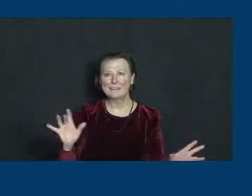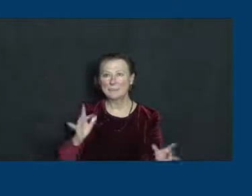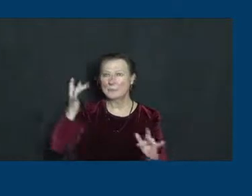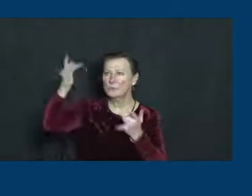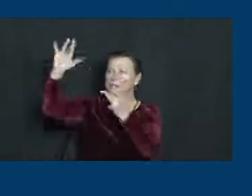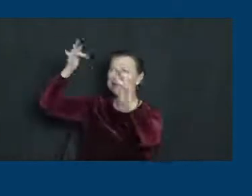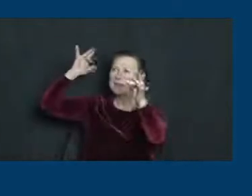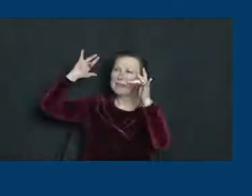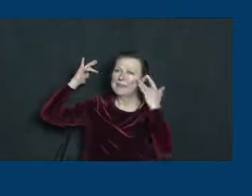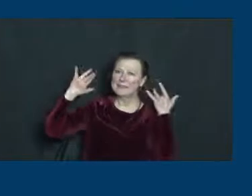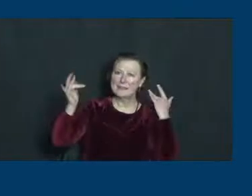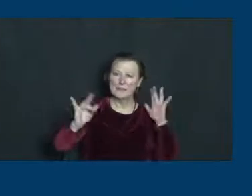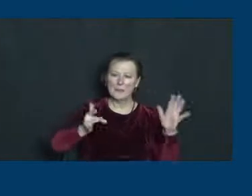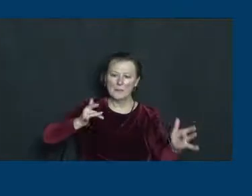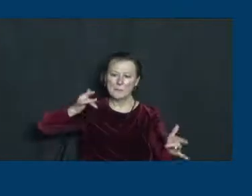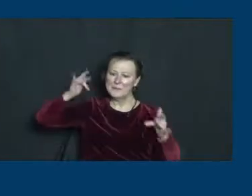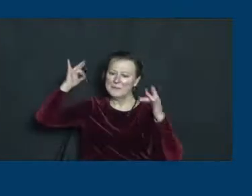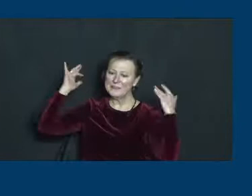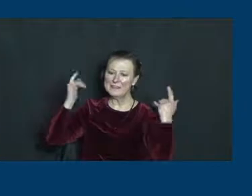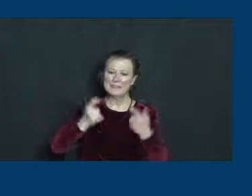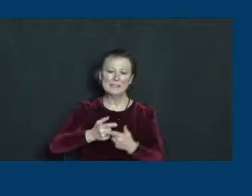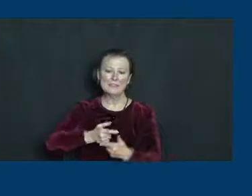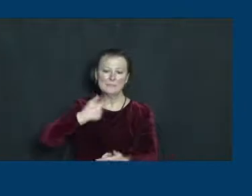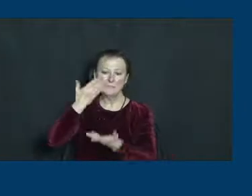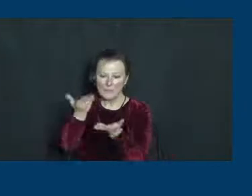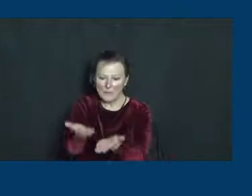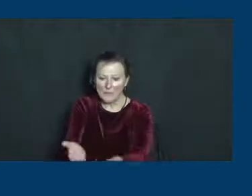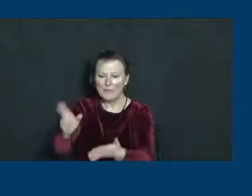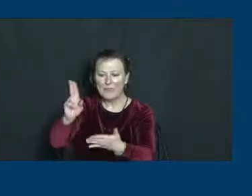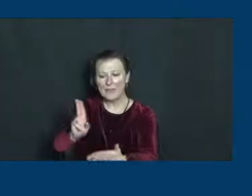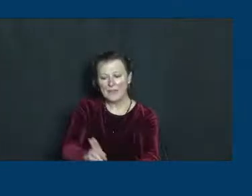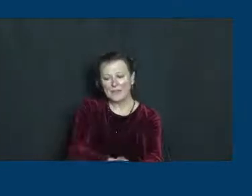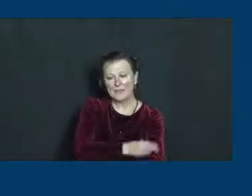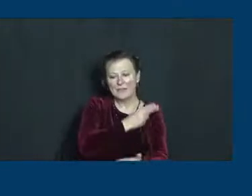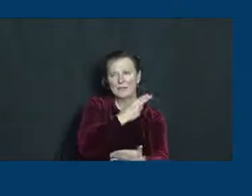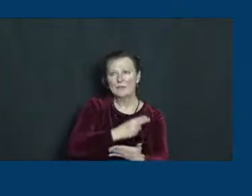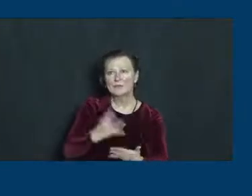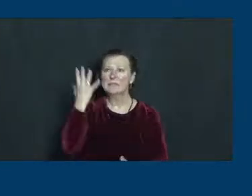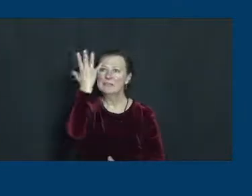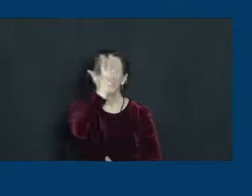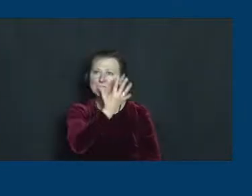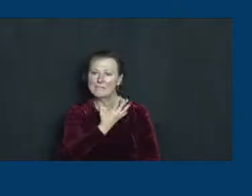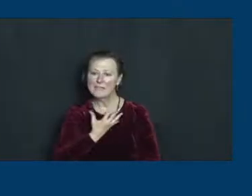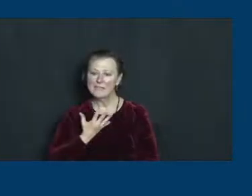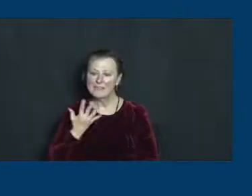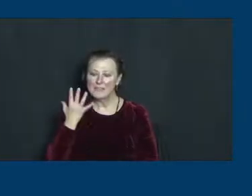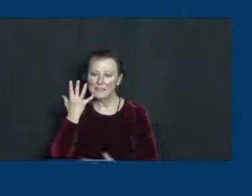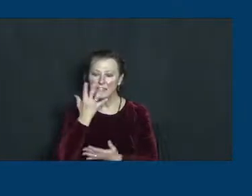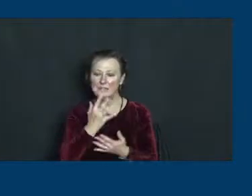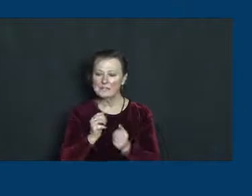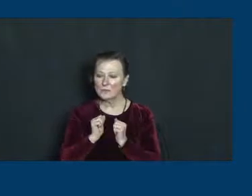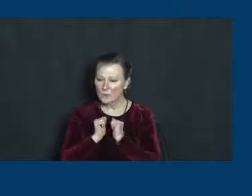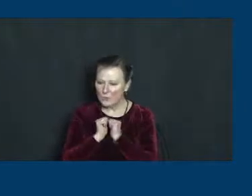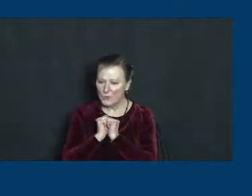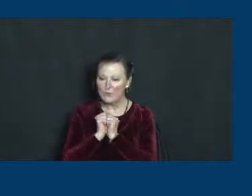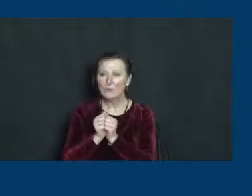light, radiant beams from thy holy